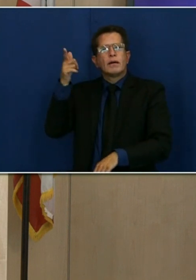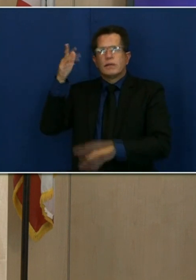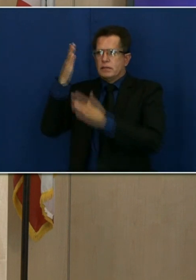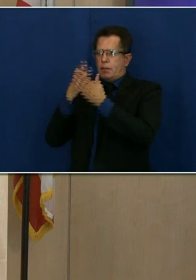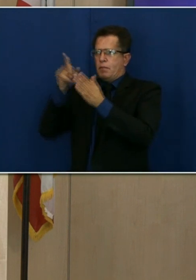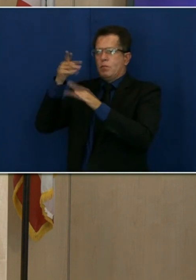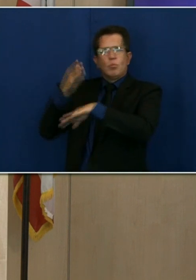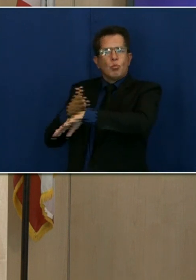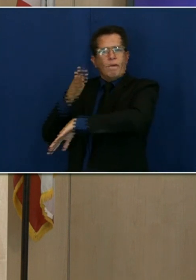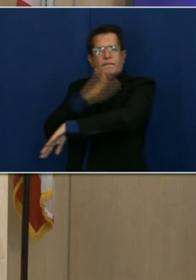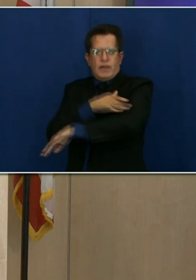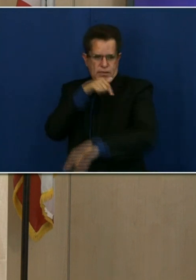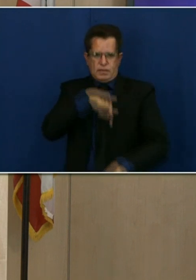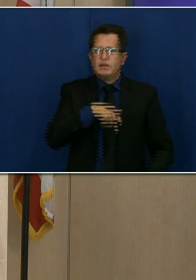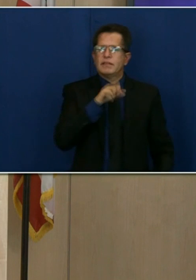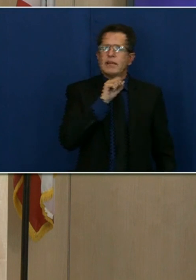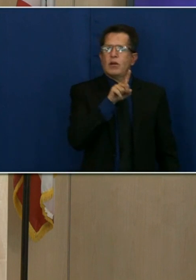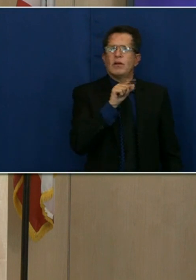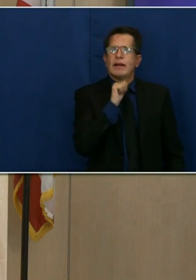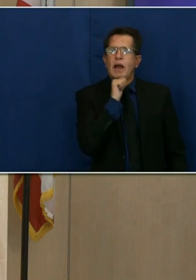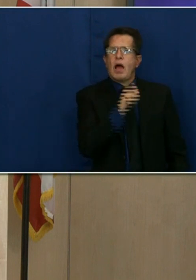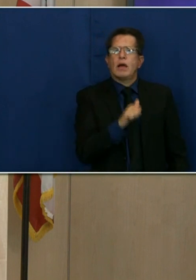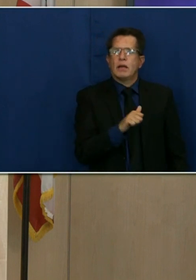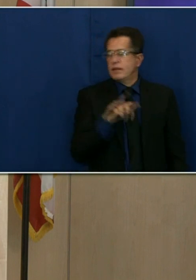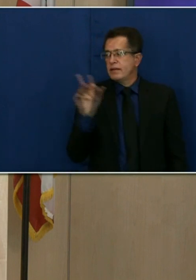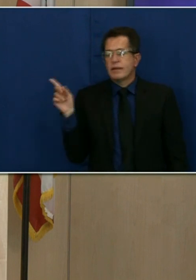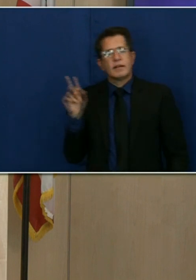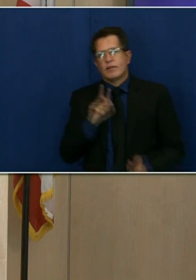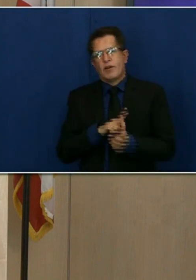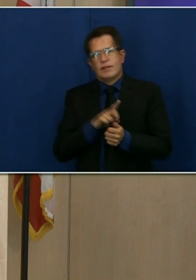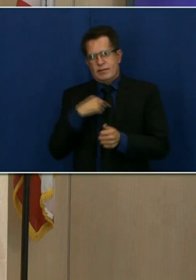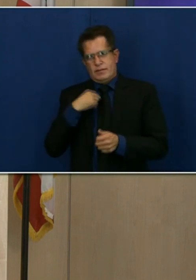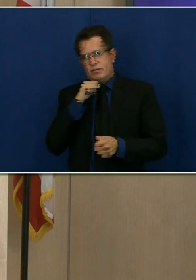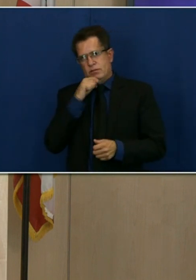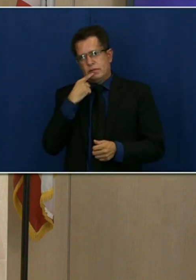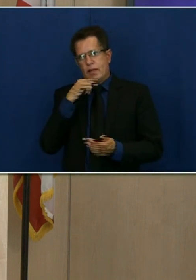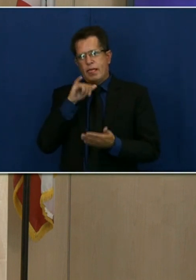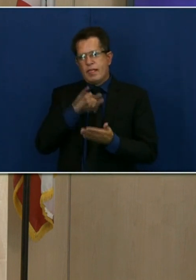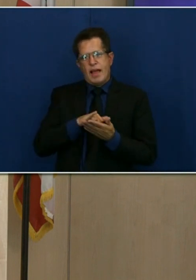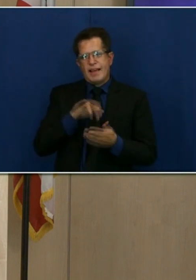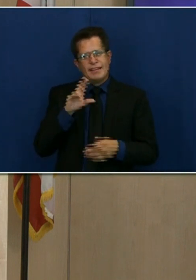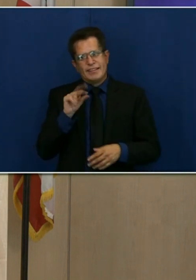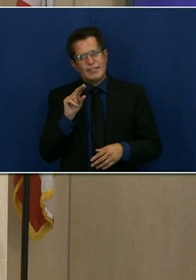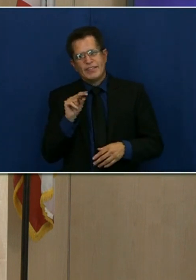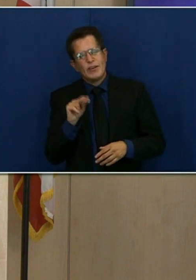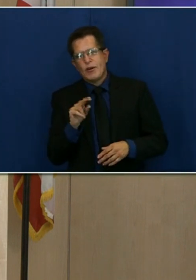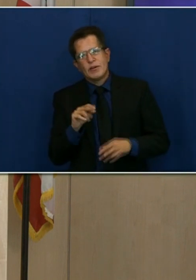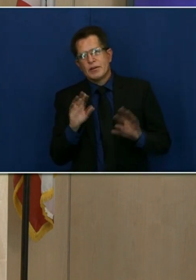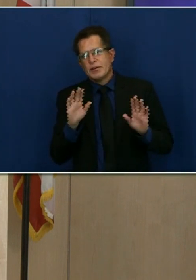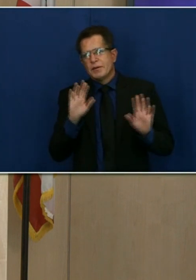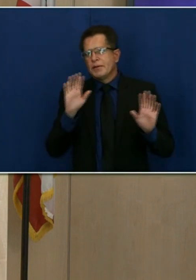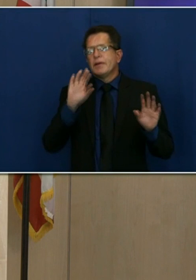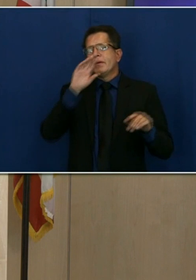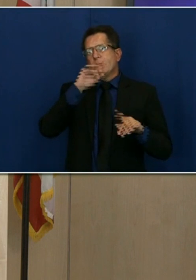San Diego is not? Well, actually, I didn't say that. You can see from the state's